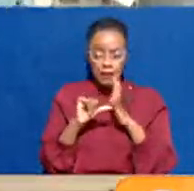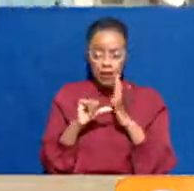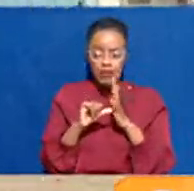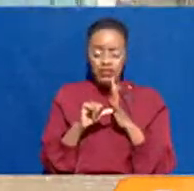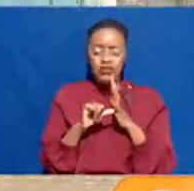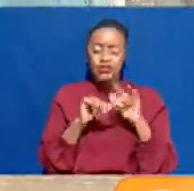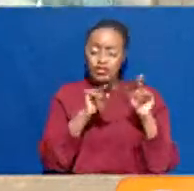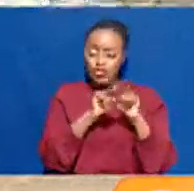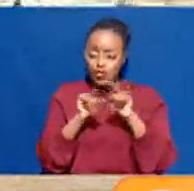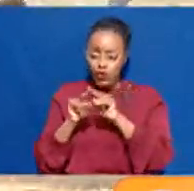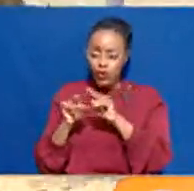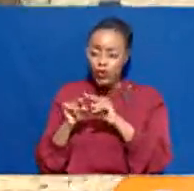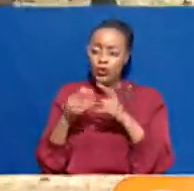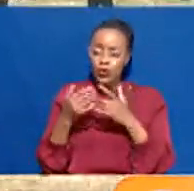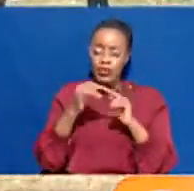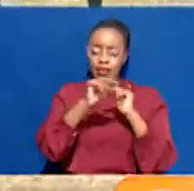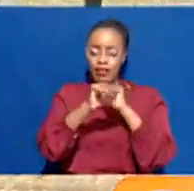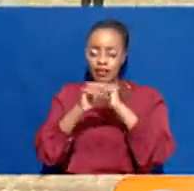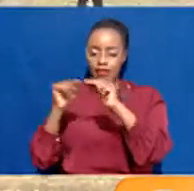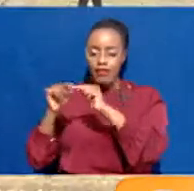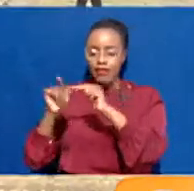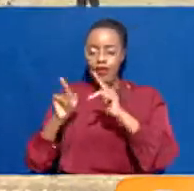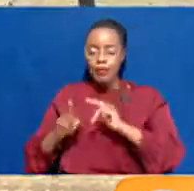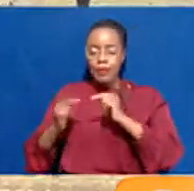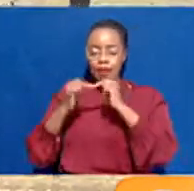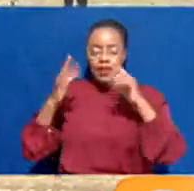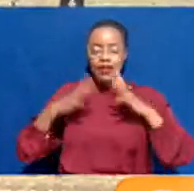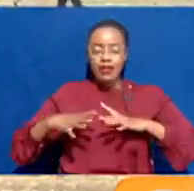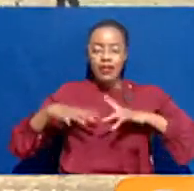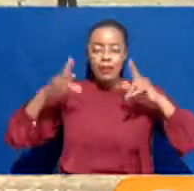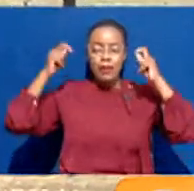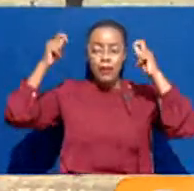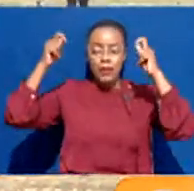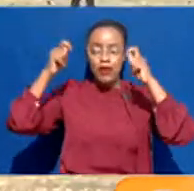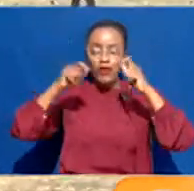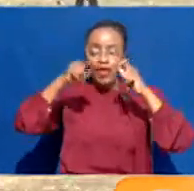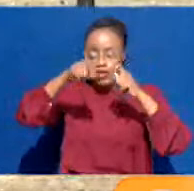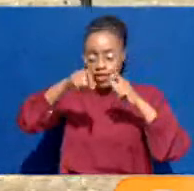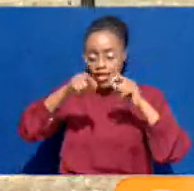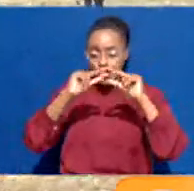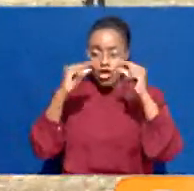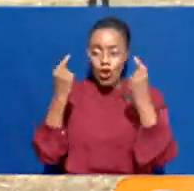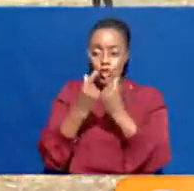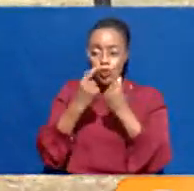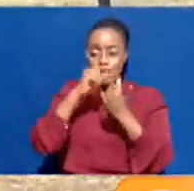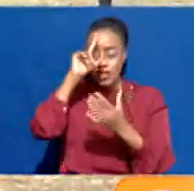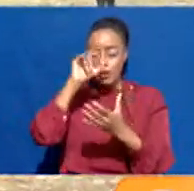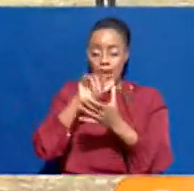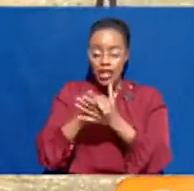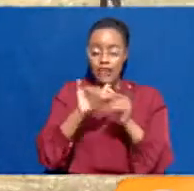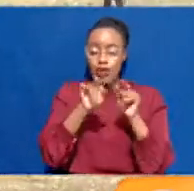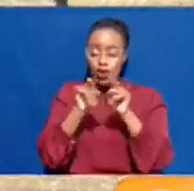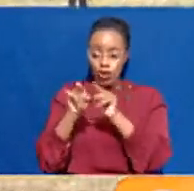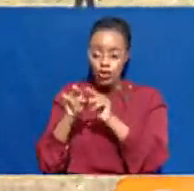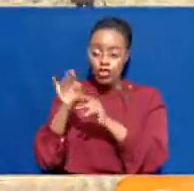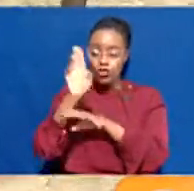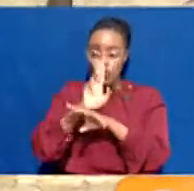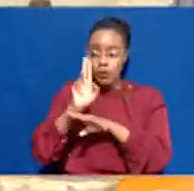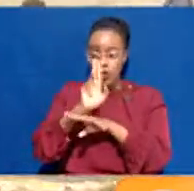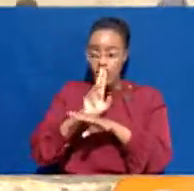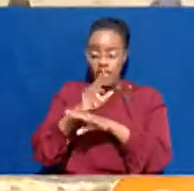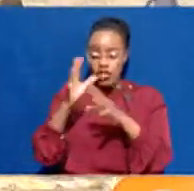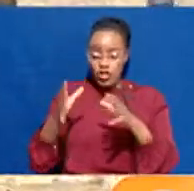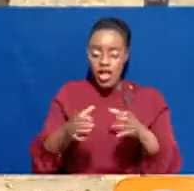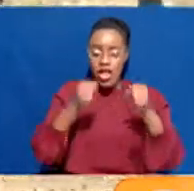Mbali na madai ya visa vya mauaji dhidi ya waandamanaji, kikosi hicho kinaaminika vilevile kutumika